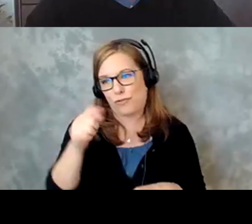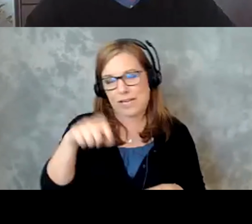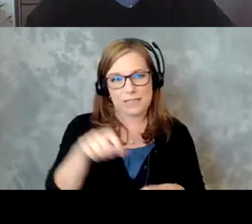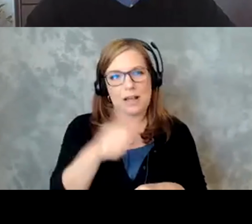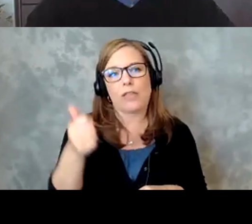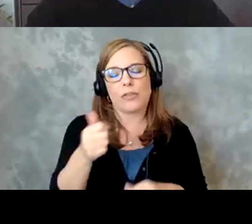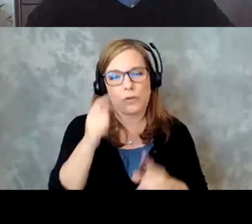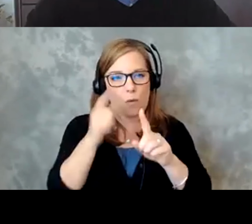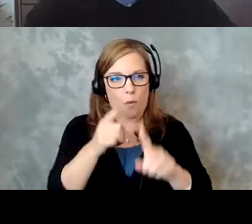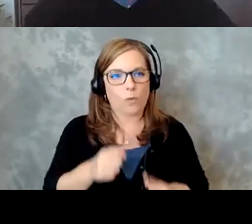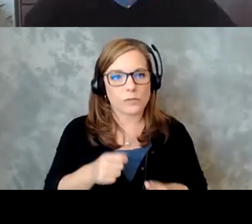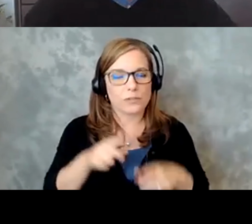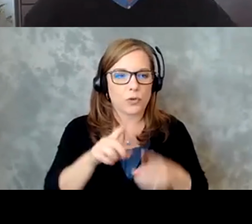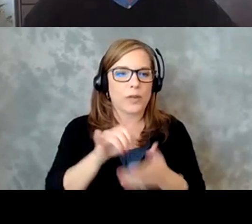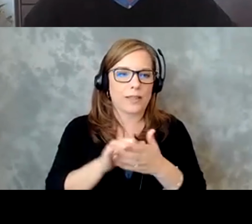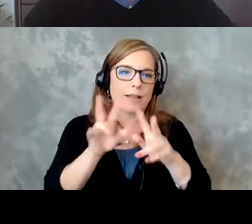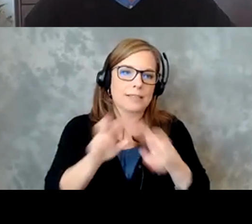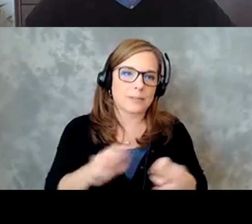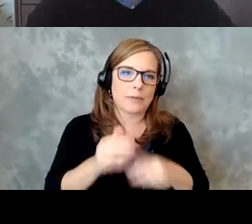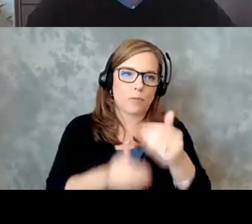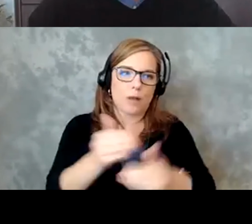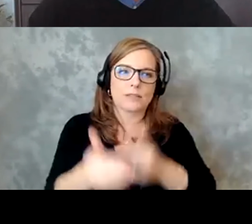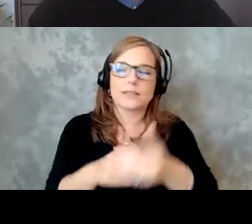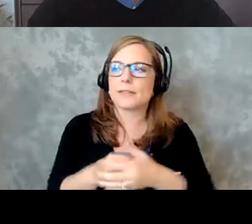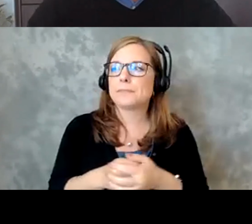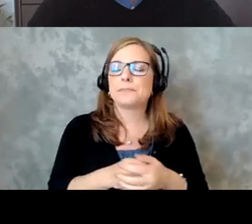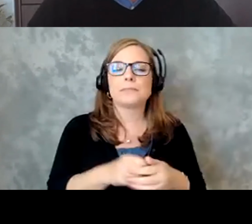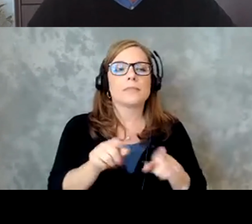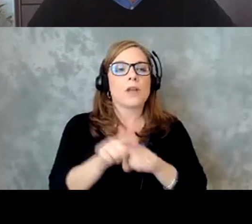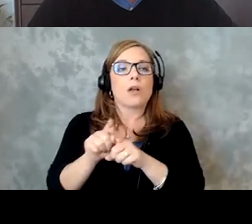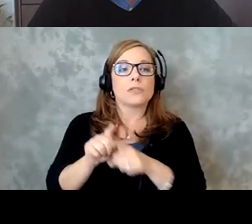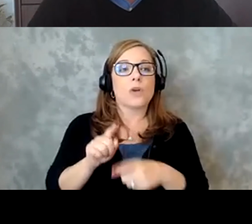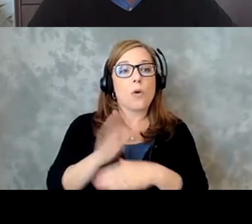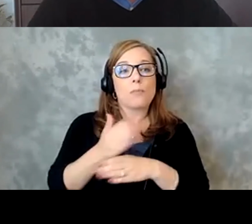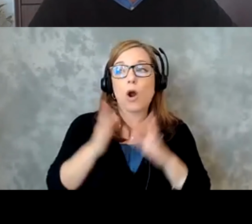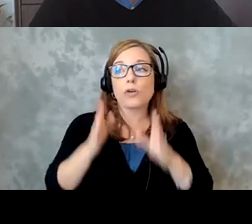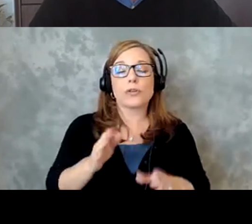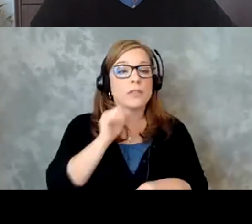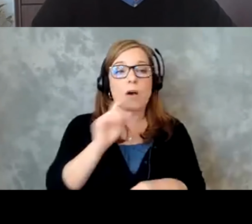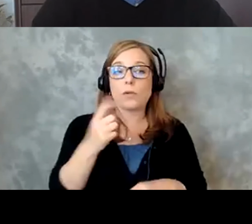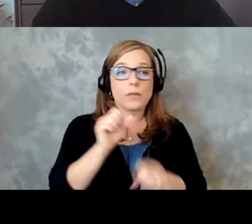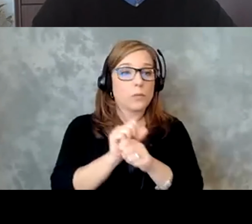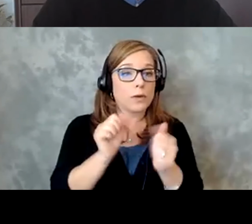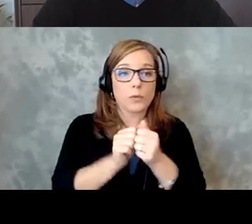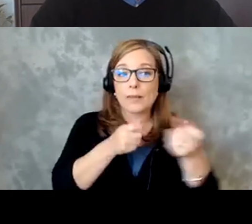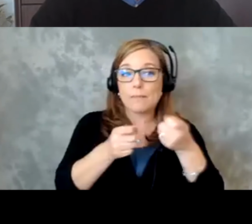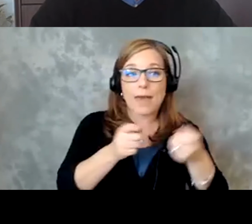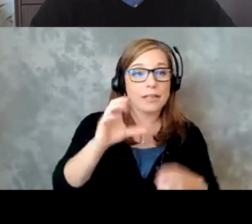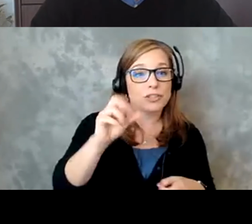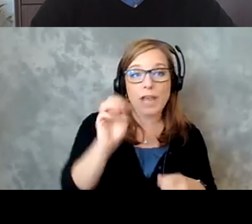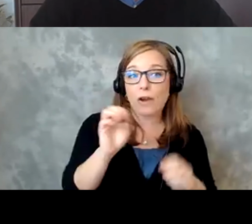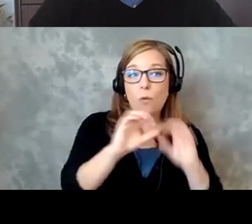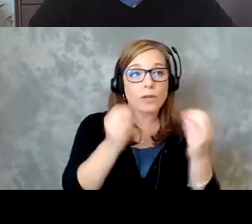planning process. Partners also not only works with the managed care organizations, but